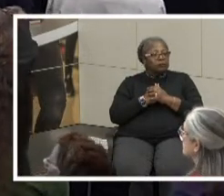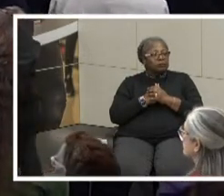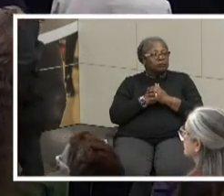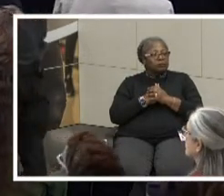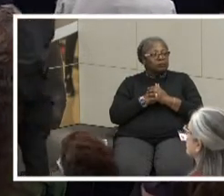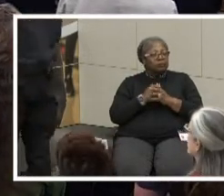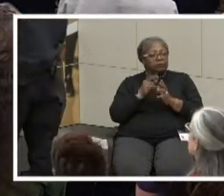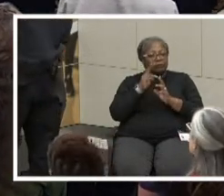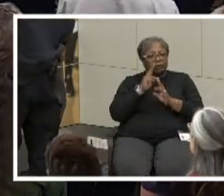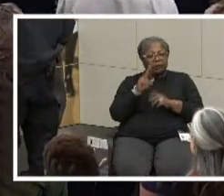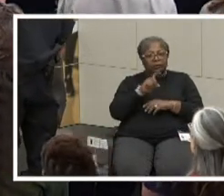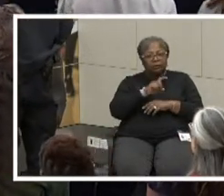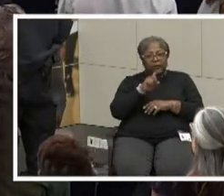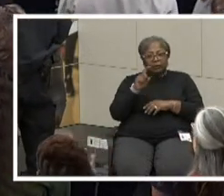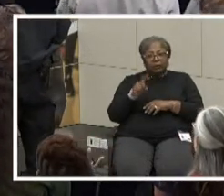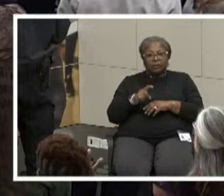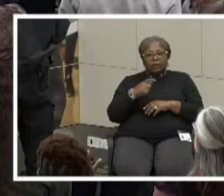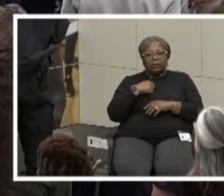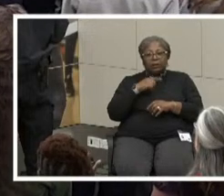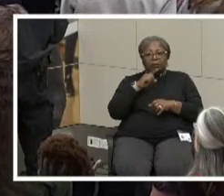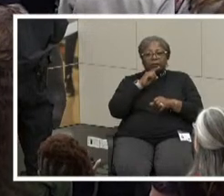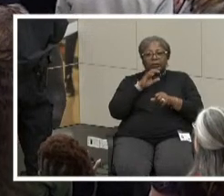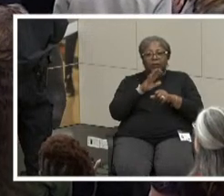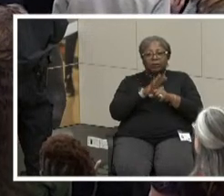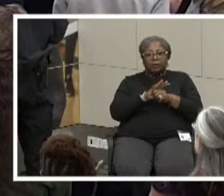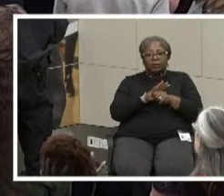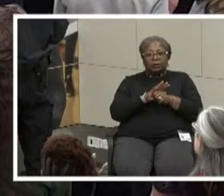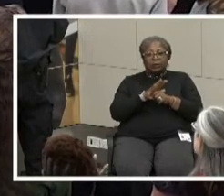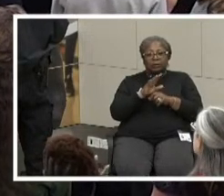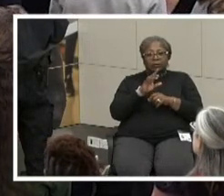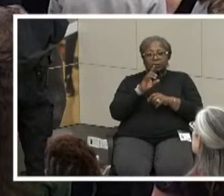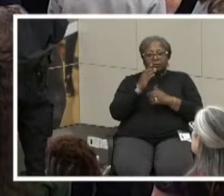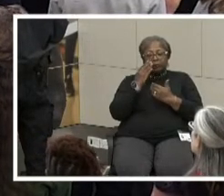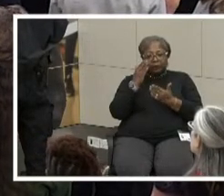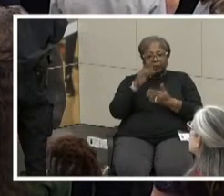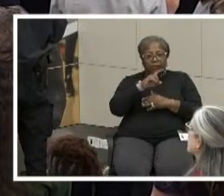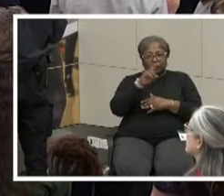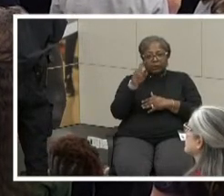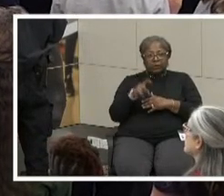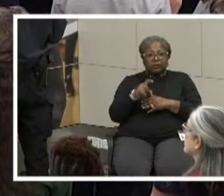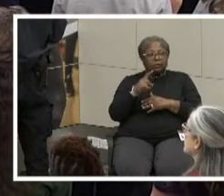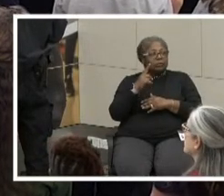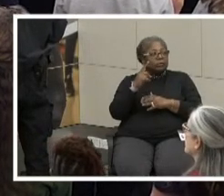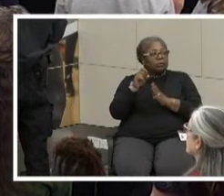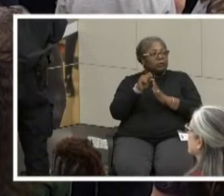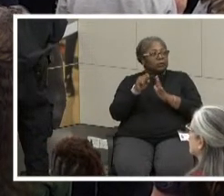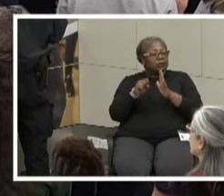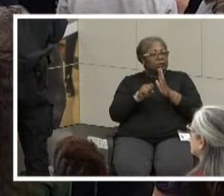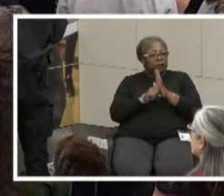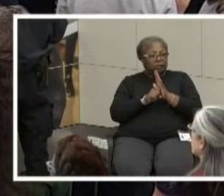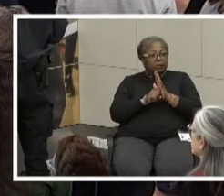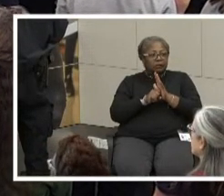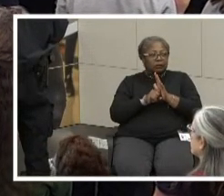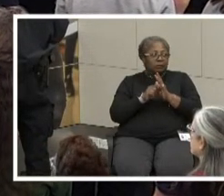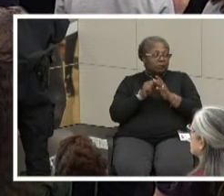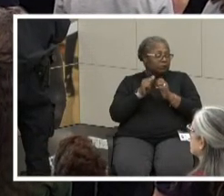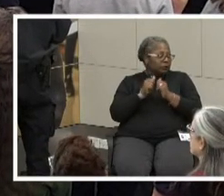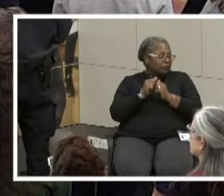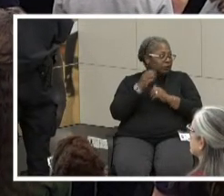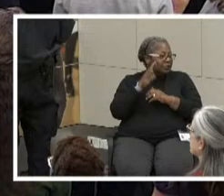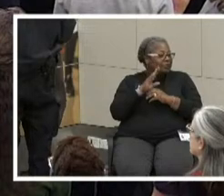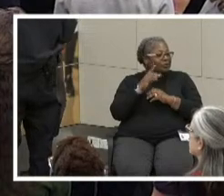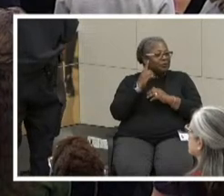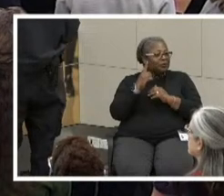all honor the Texas flag I pledge aliance to the Texas one State under